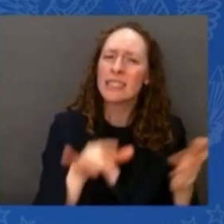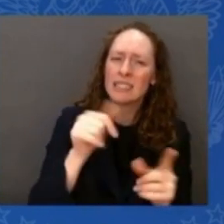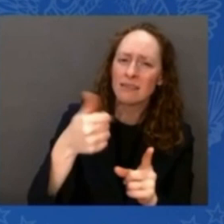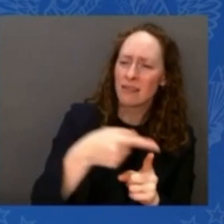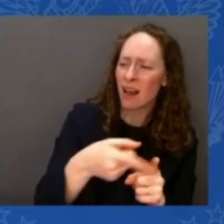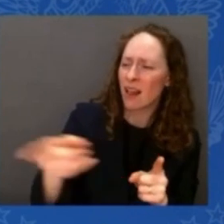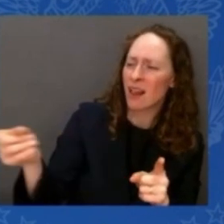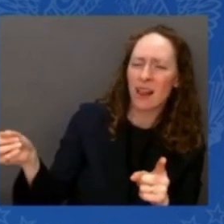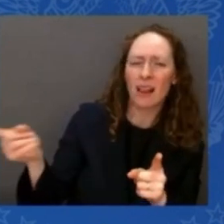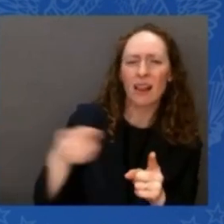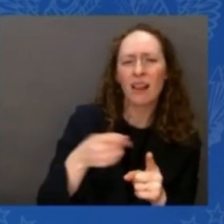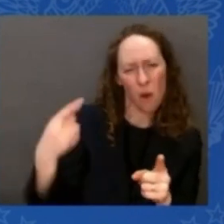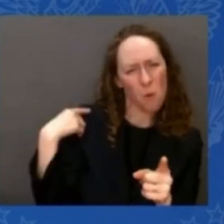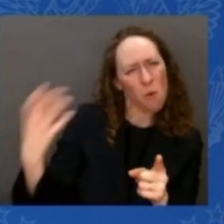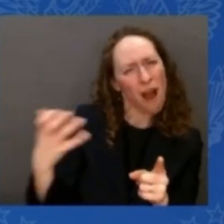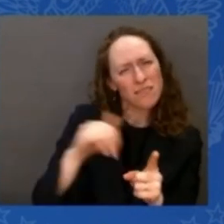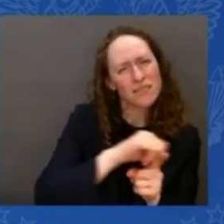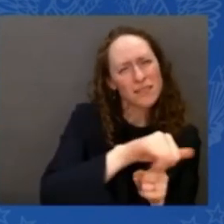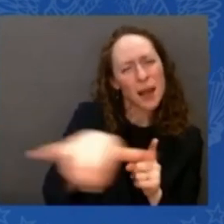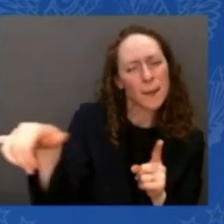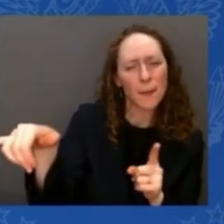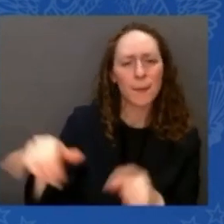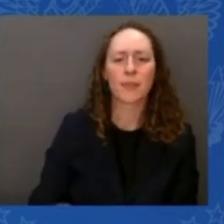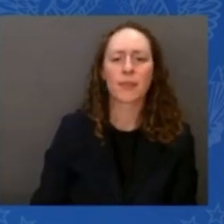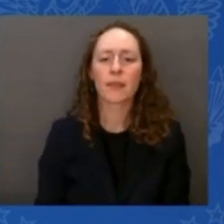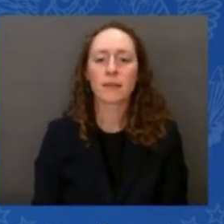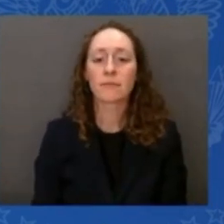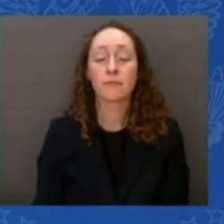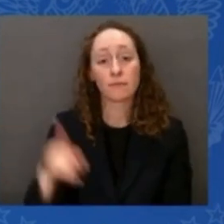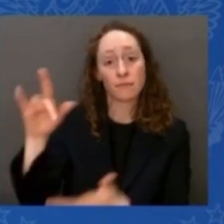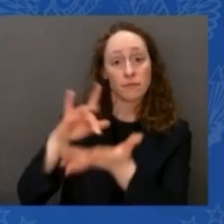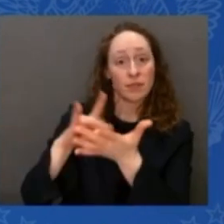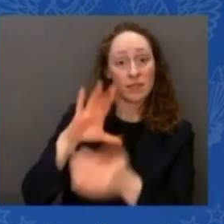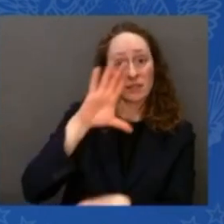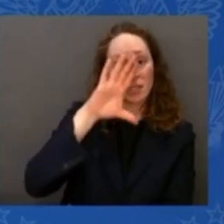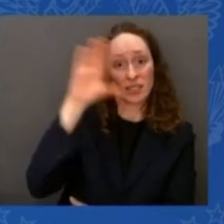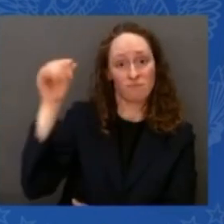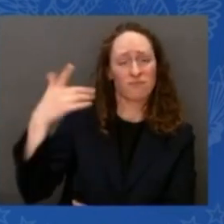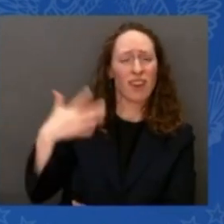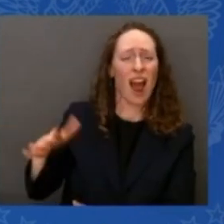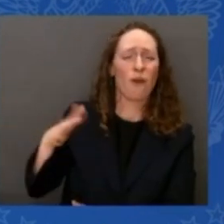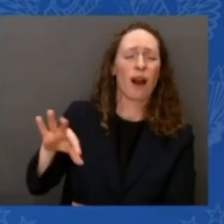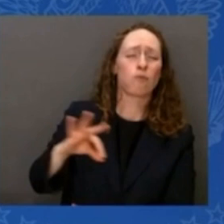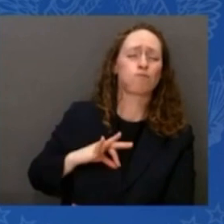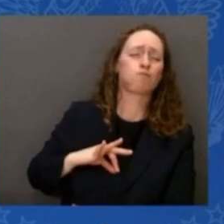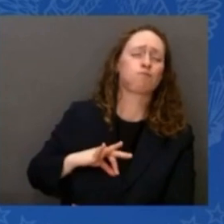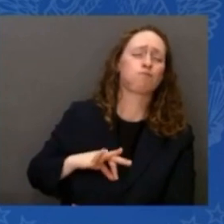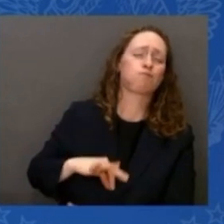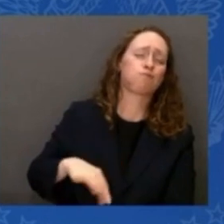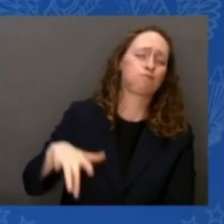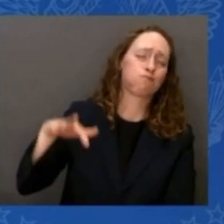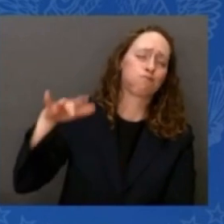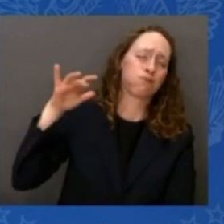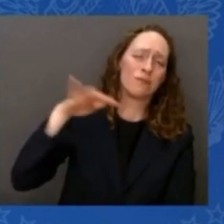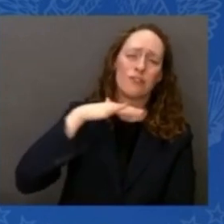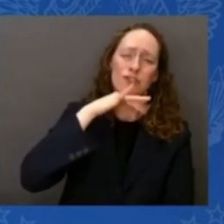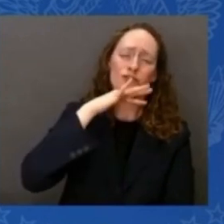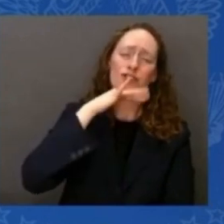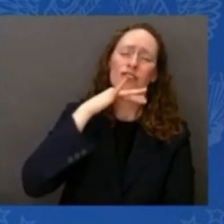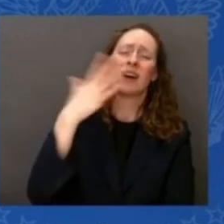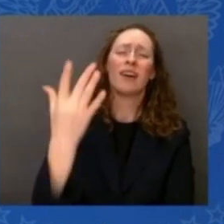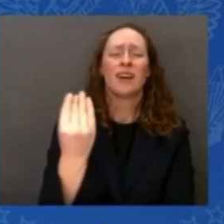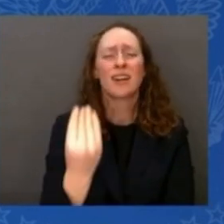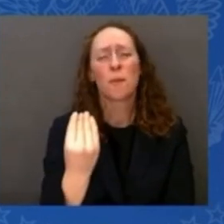It's not like they're getting hurt. Come on. Let's cap the cost of insulin at $35 a month for every single American who needs